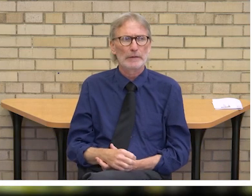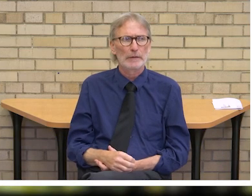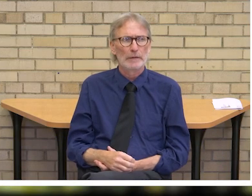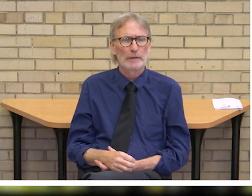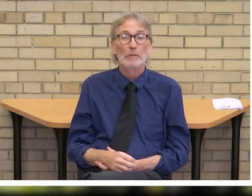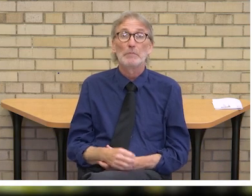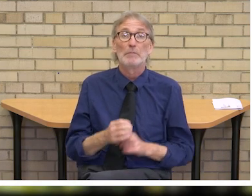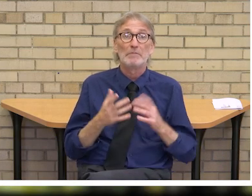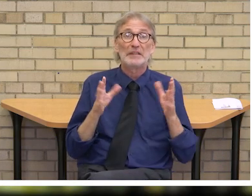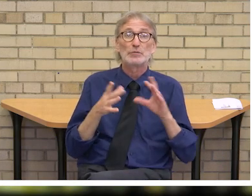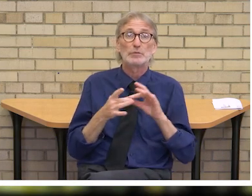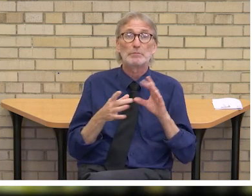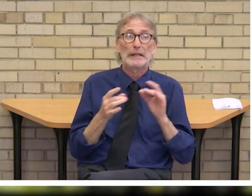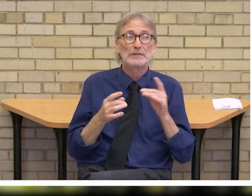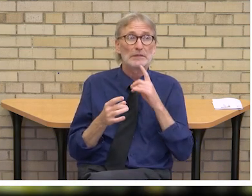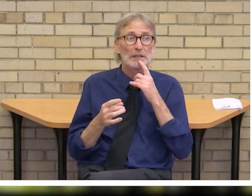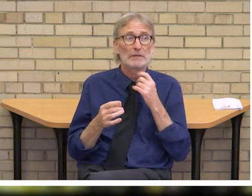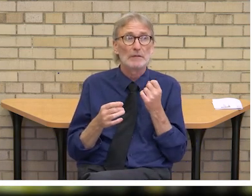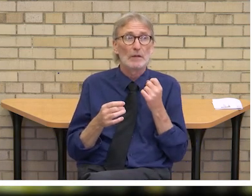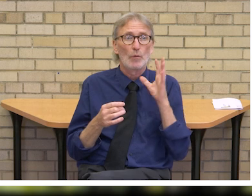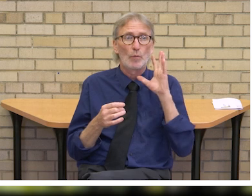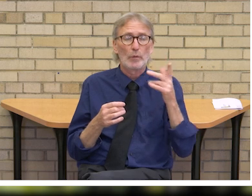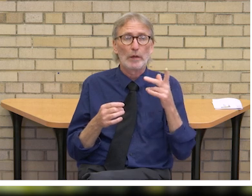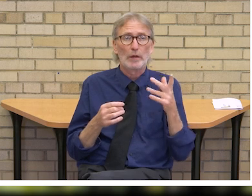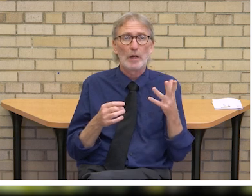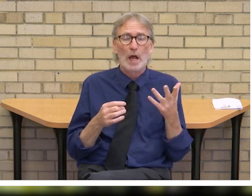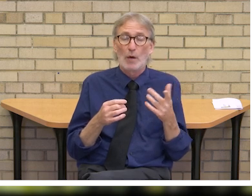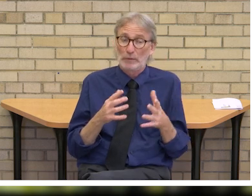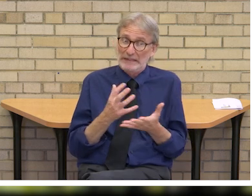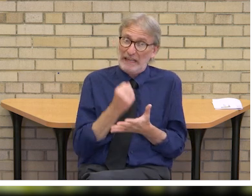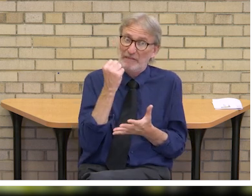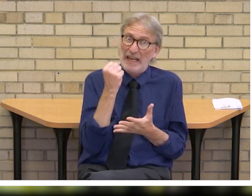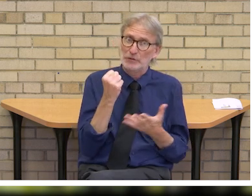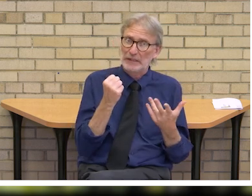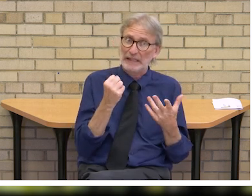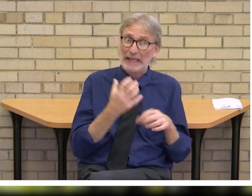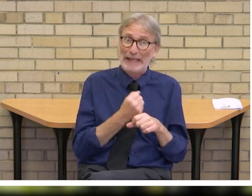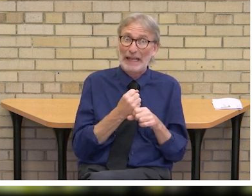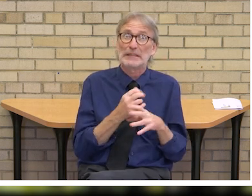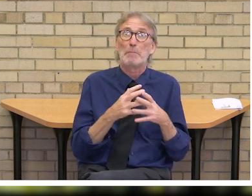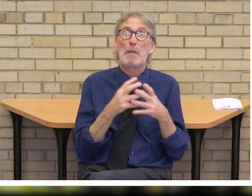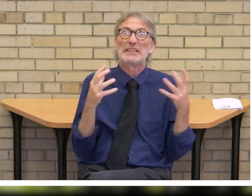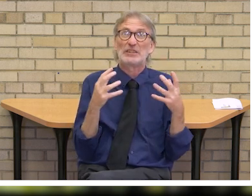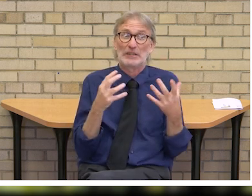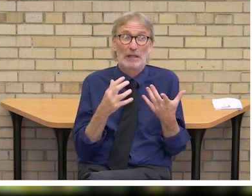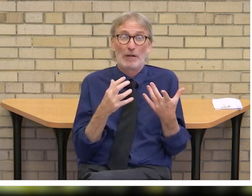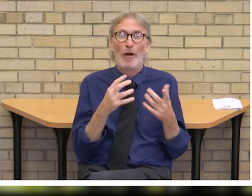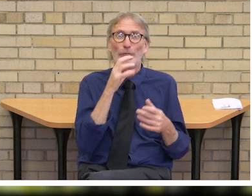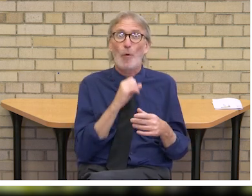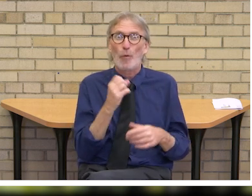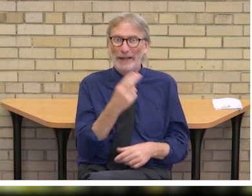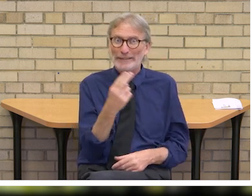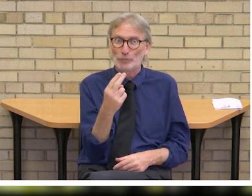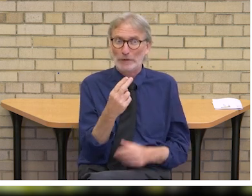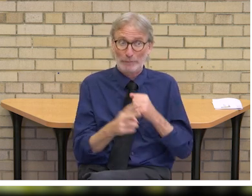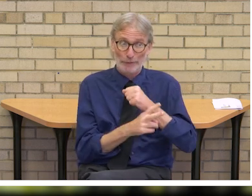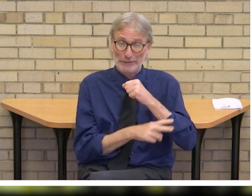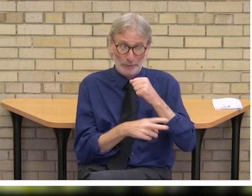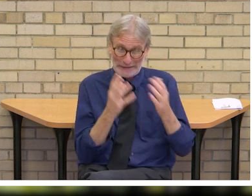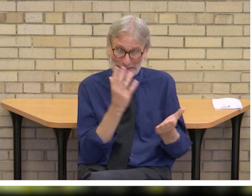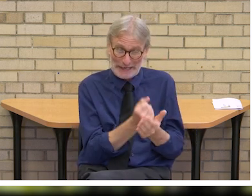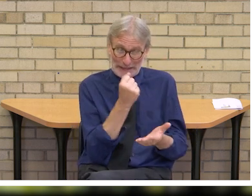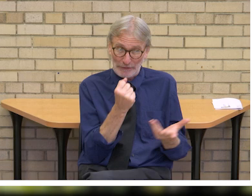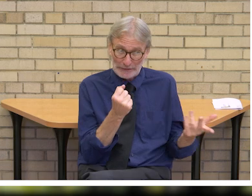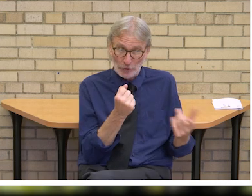as mentioned, we are getting as much out of the historic bridge as possible. The